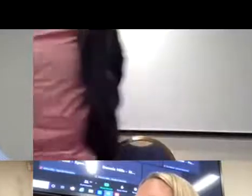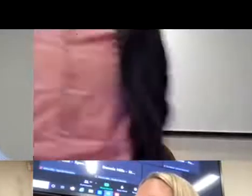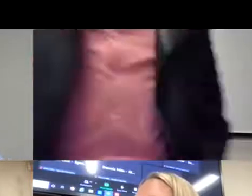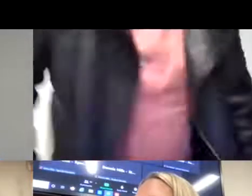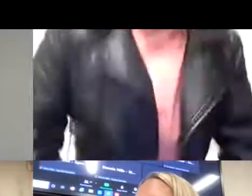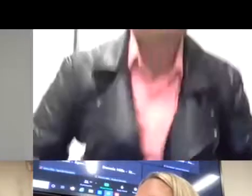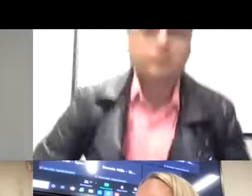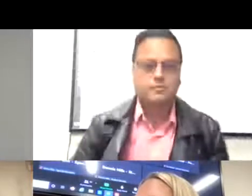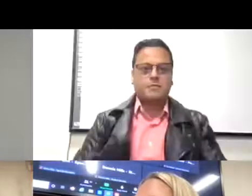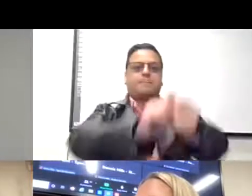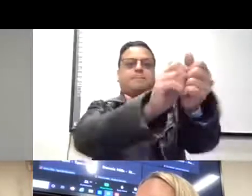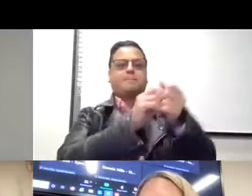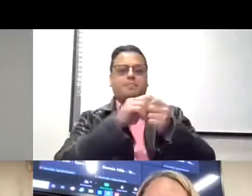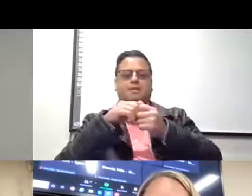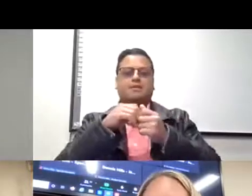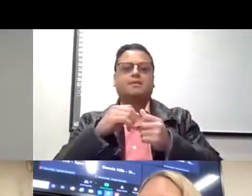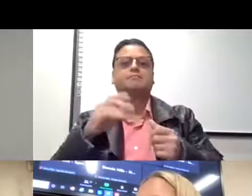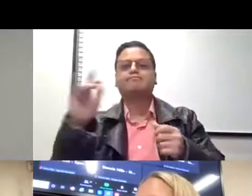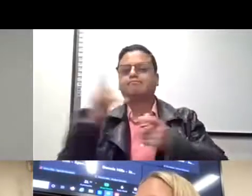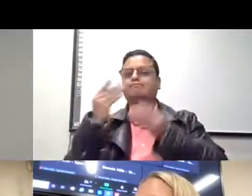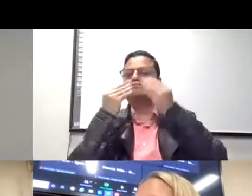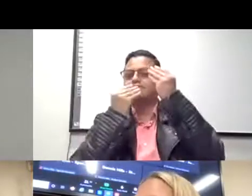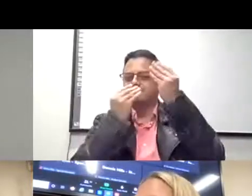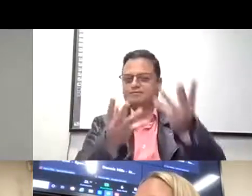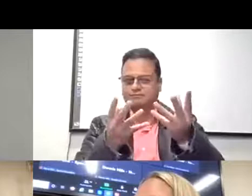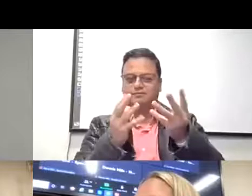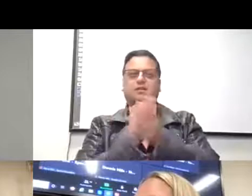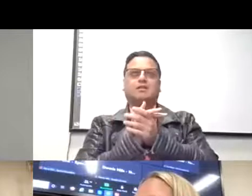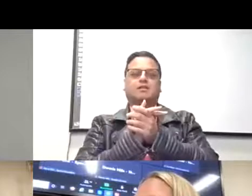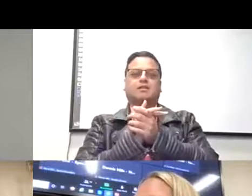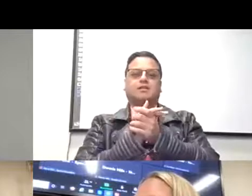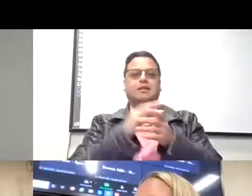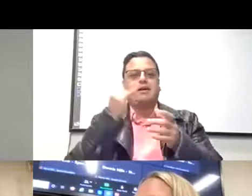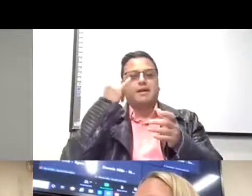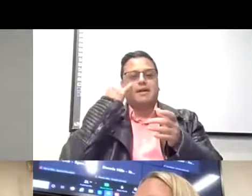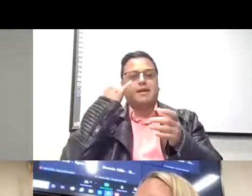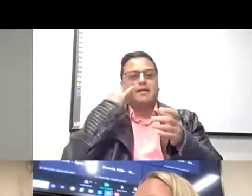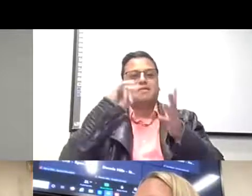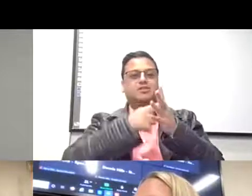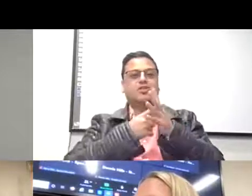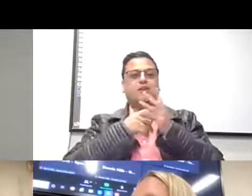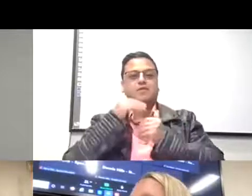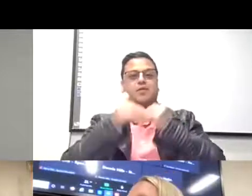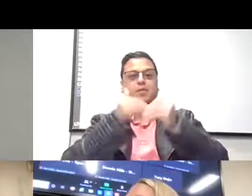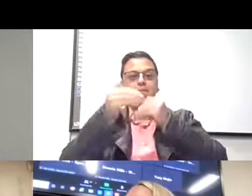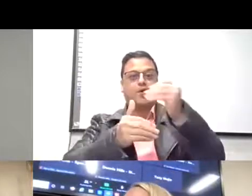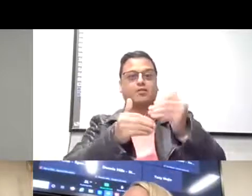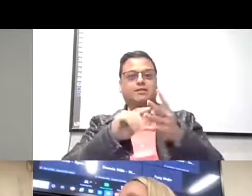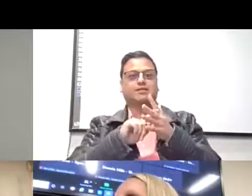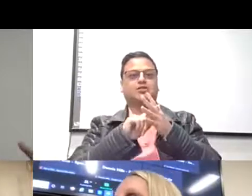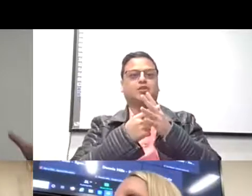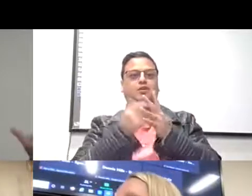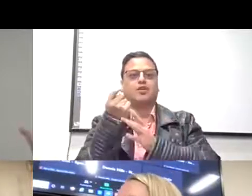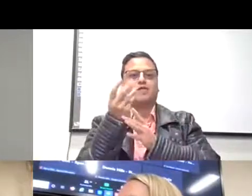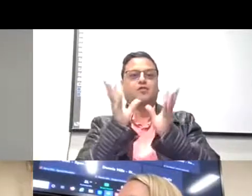And Trustee Proctor, if I can chime in here. At the commencement of this process, which started a few